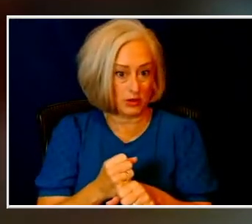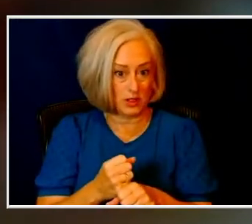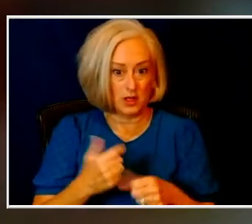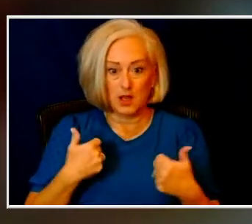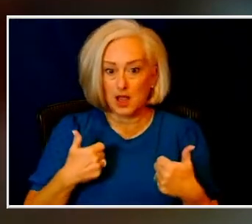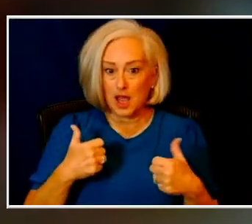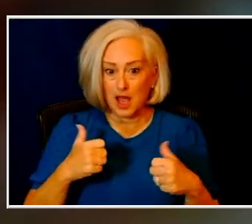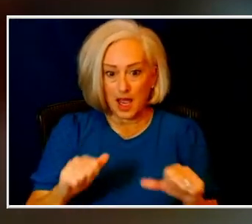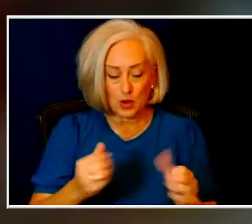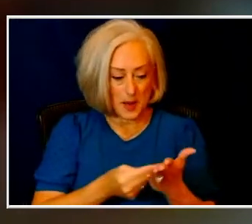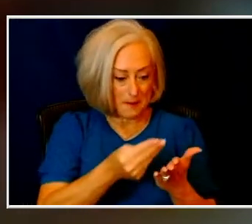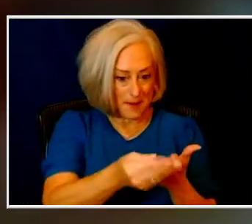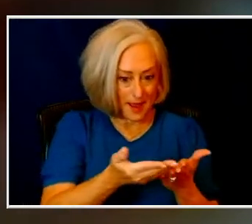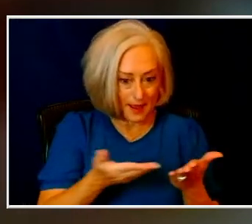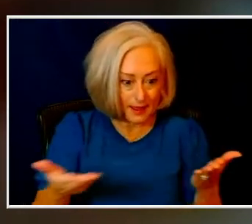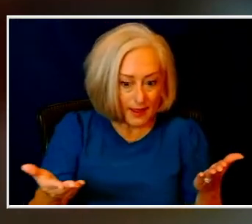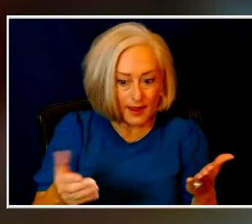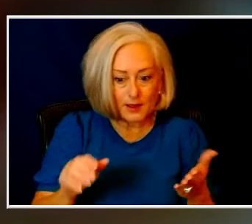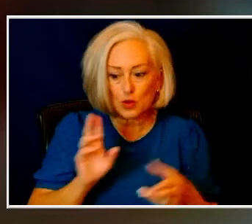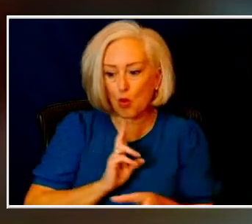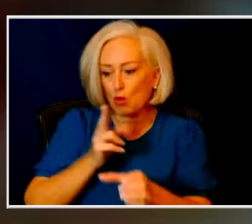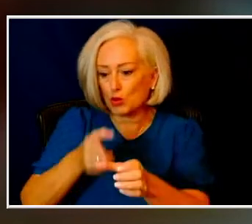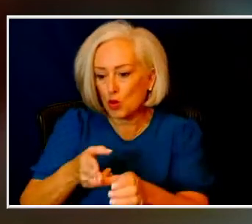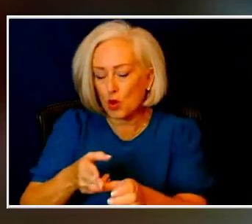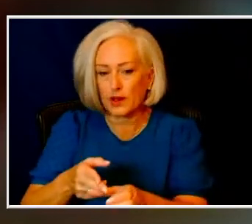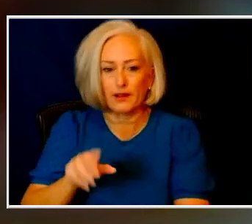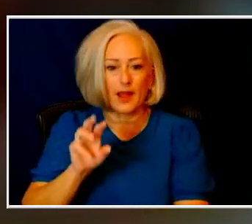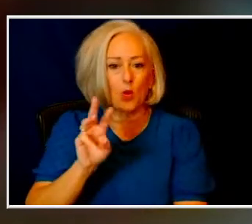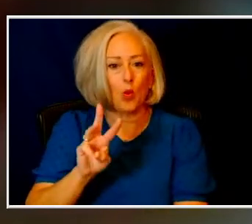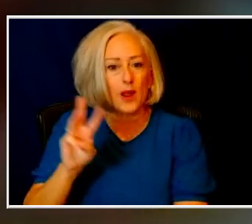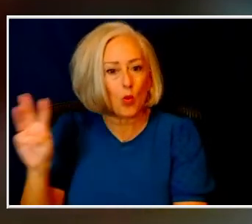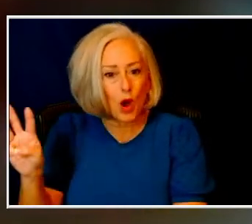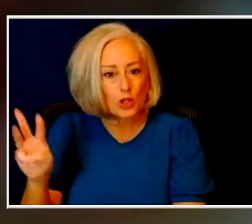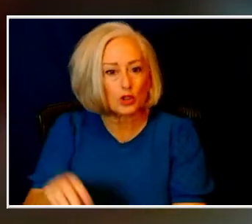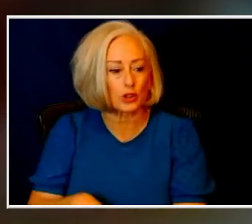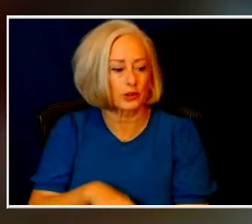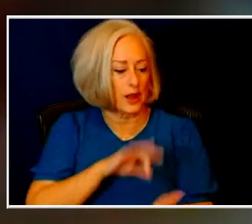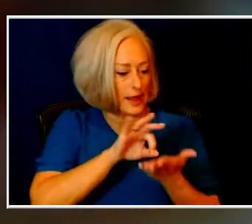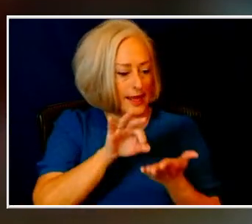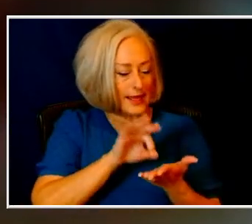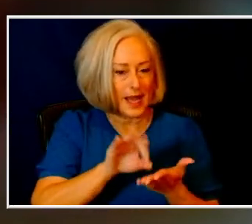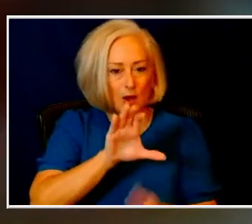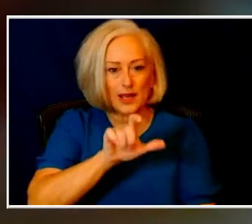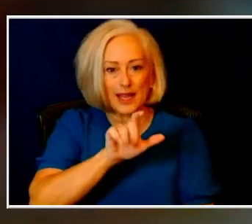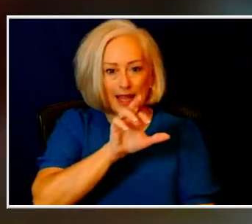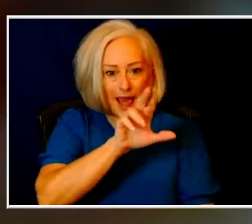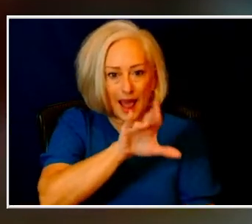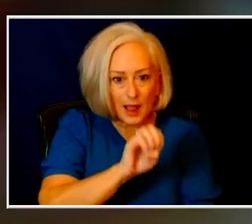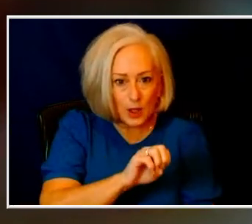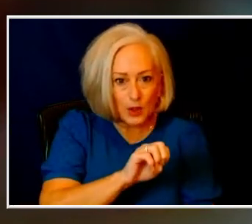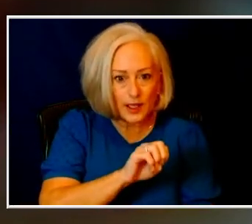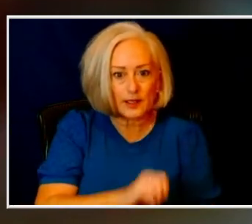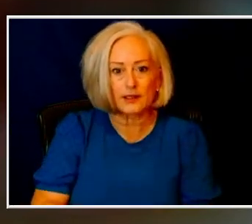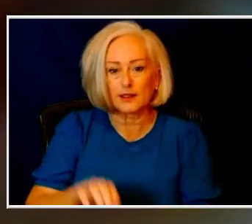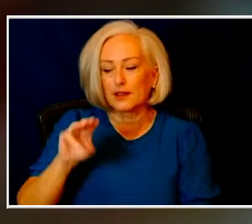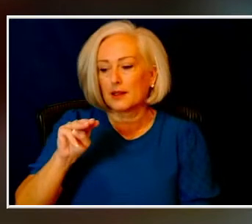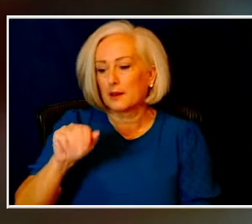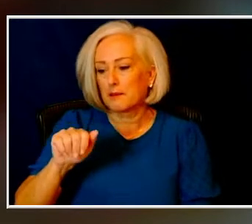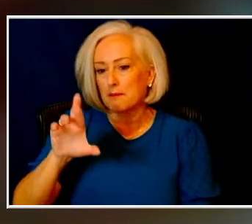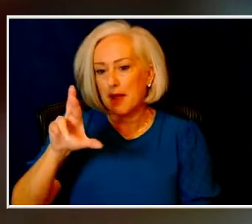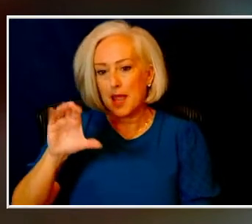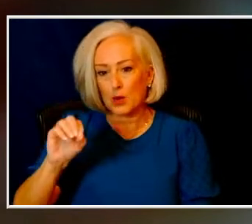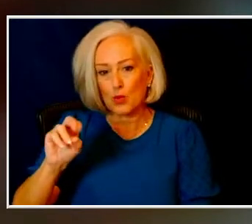products like Weight Watchers. I tried calorie counting. I tried macronutrients. I tried low